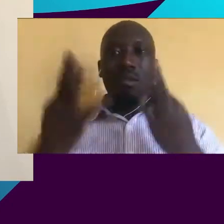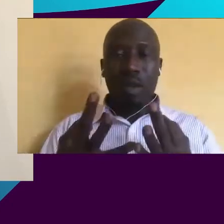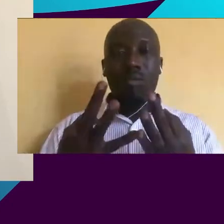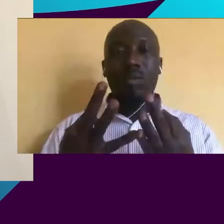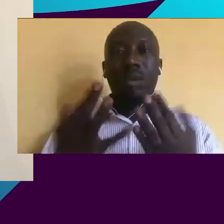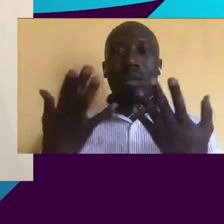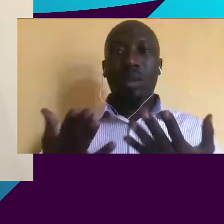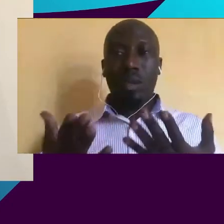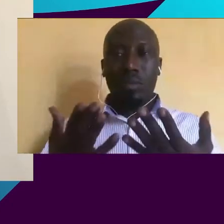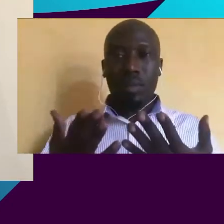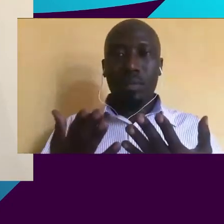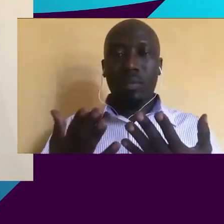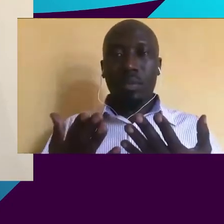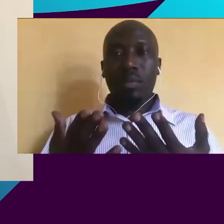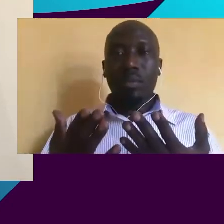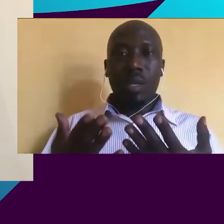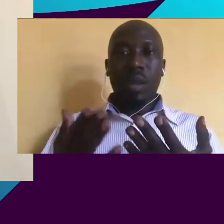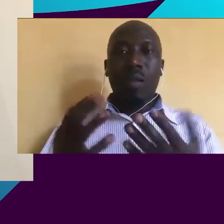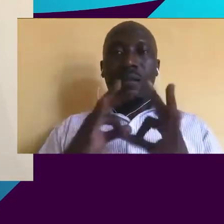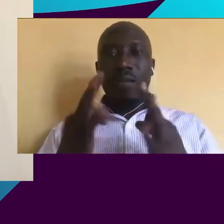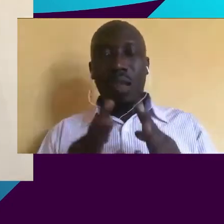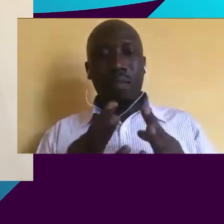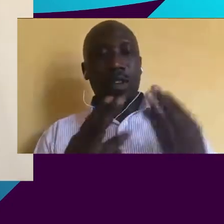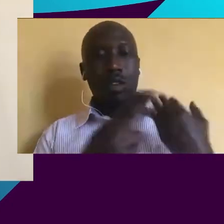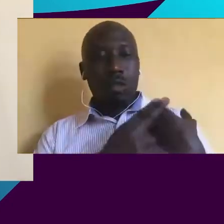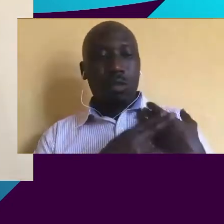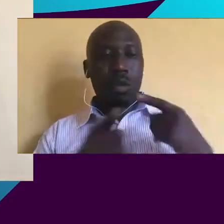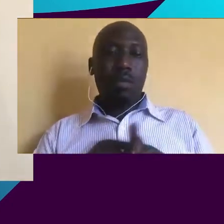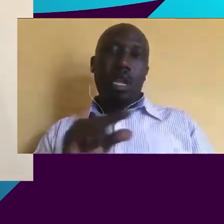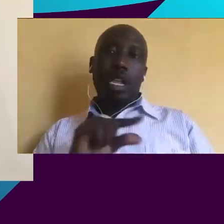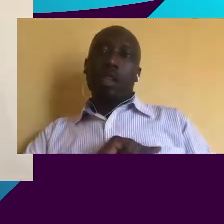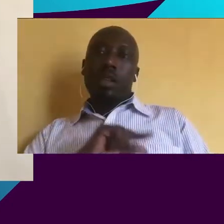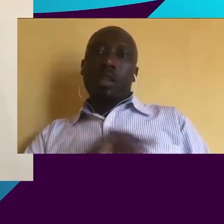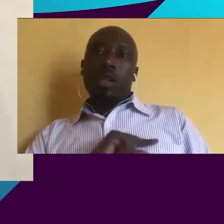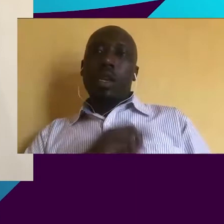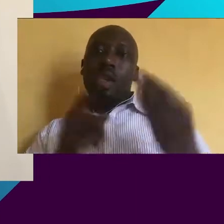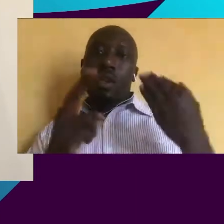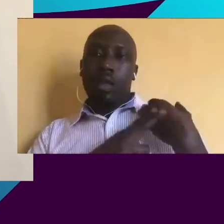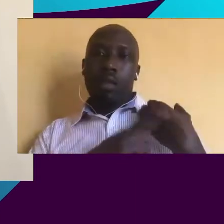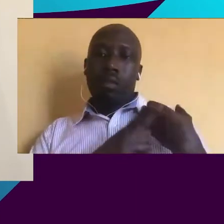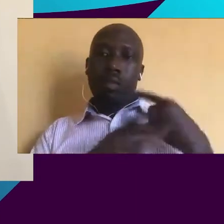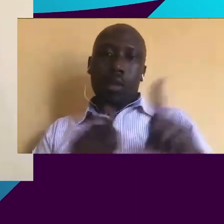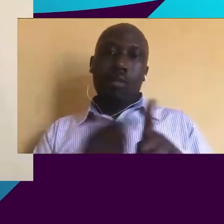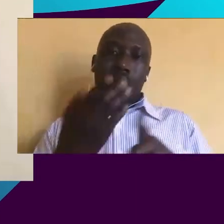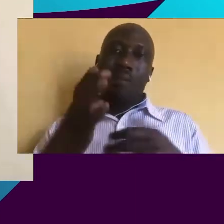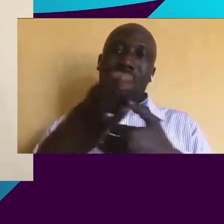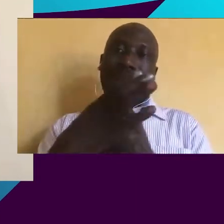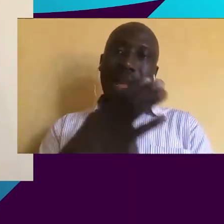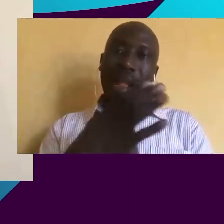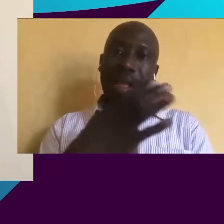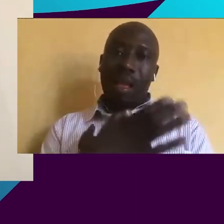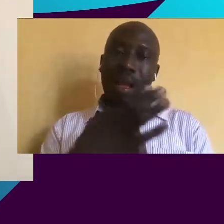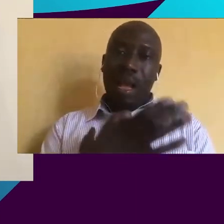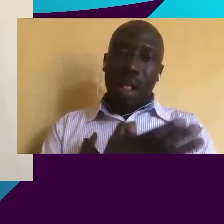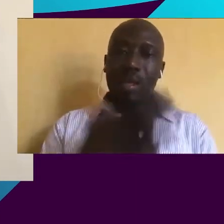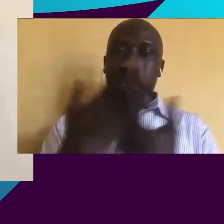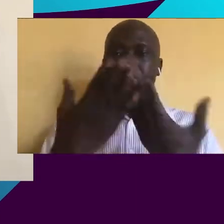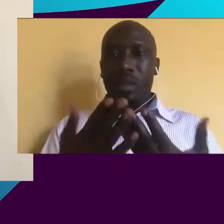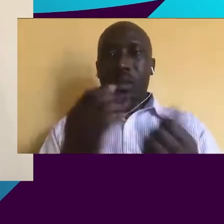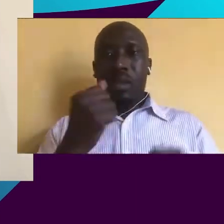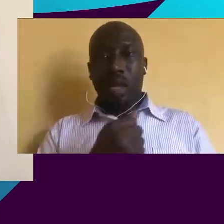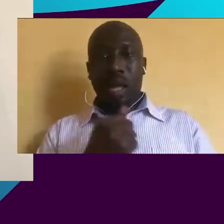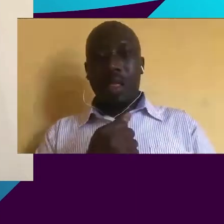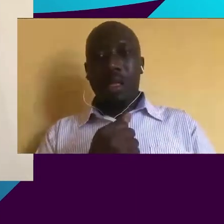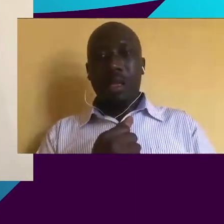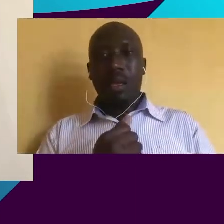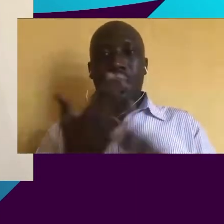family commitment and gender responsibilities. There's culture and school because they think a girl child cannot play